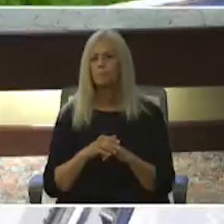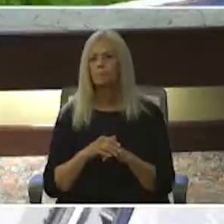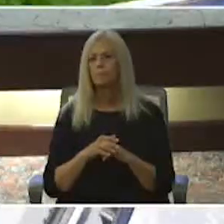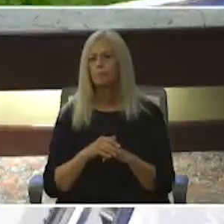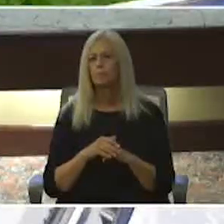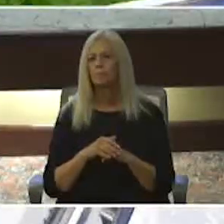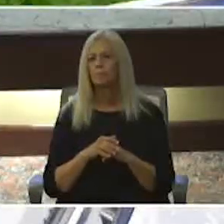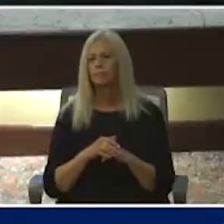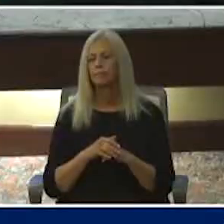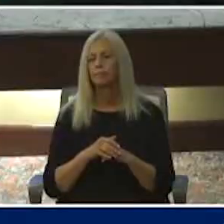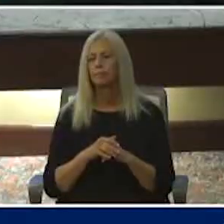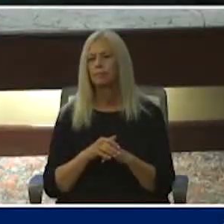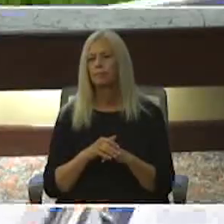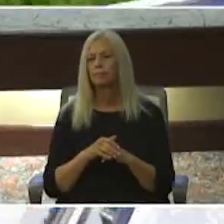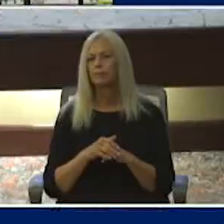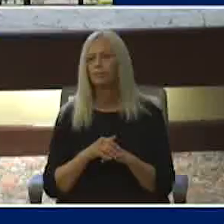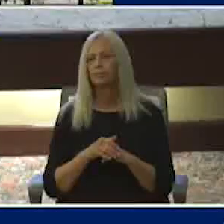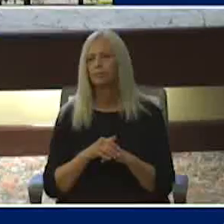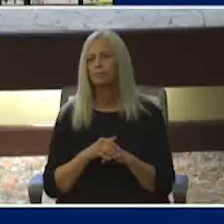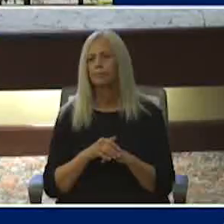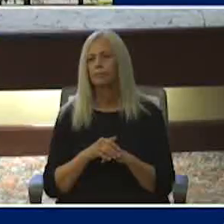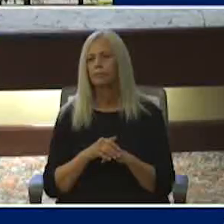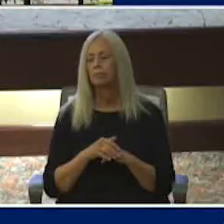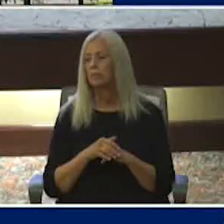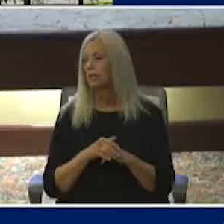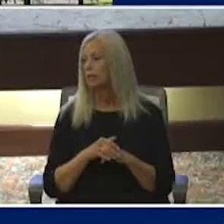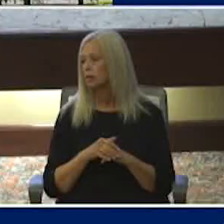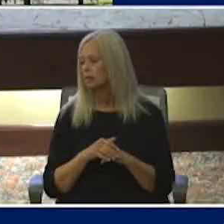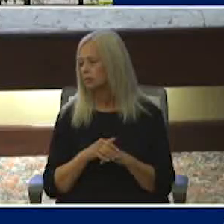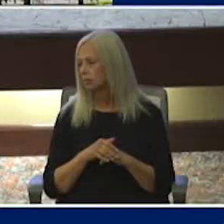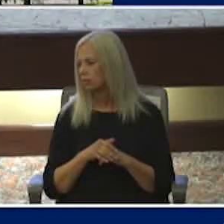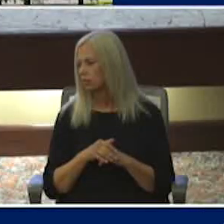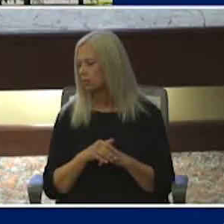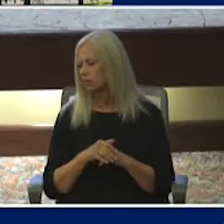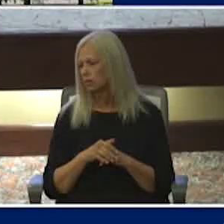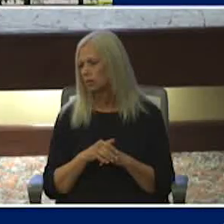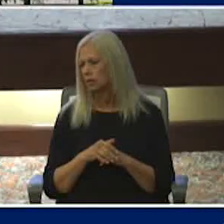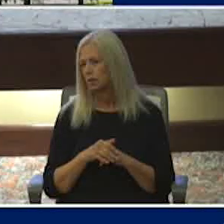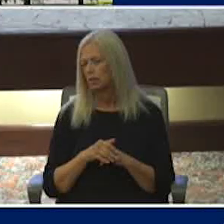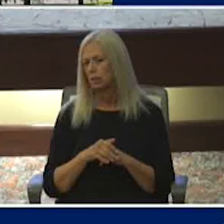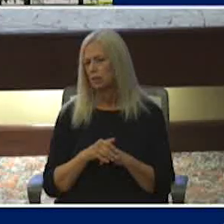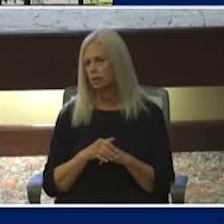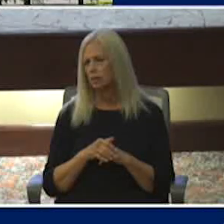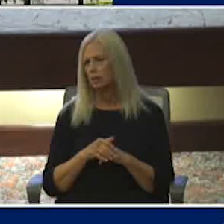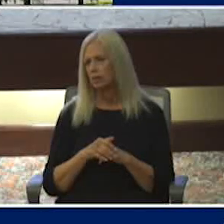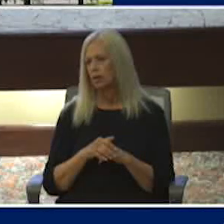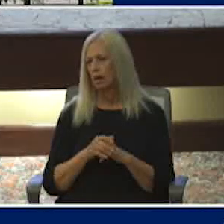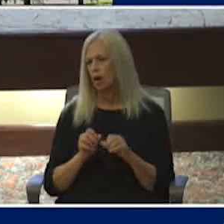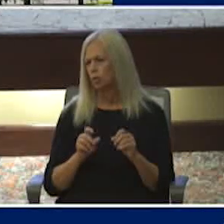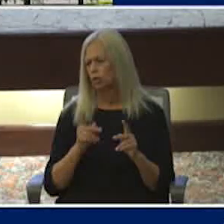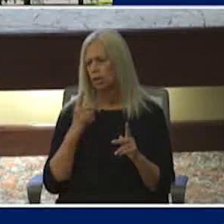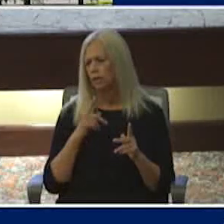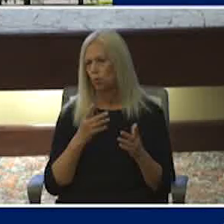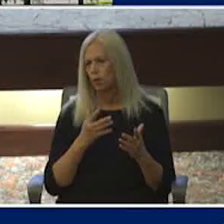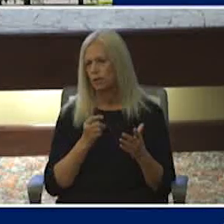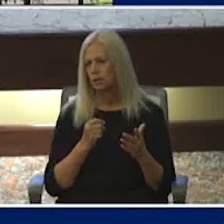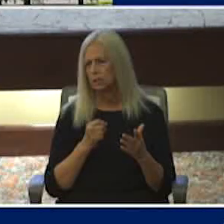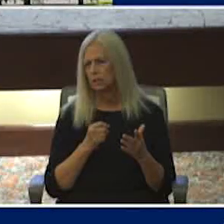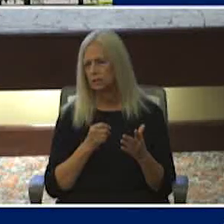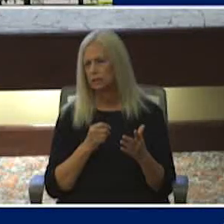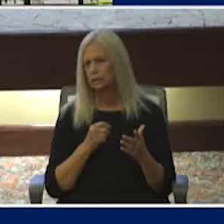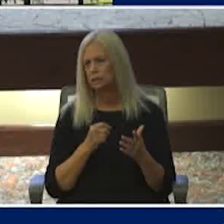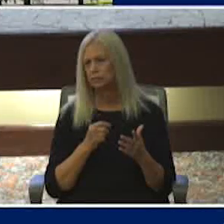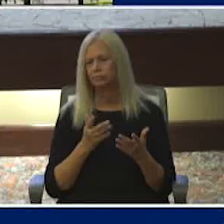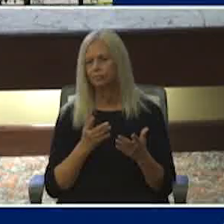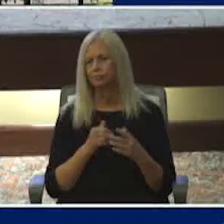Maybe not. Does it merit an opportunity for art? It could be. It could be. It could be re-envisioned for